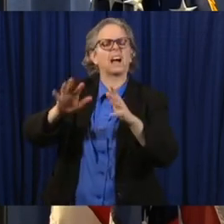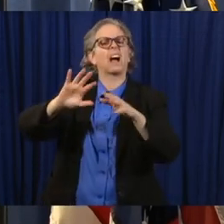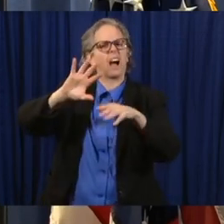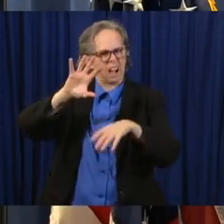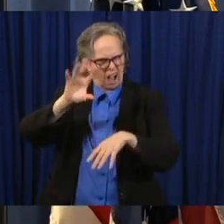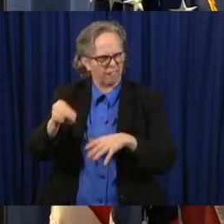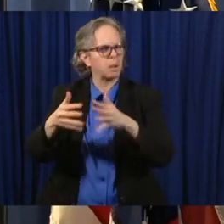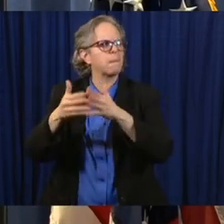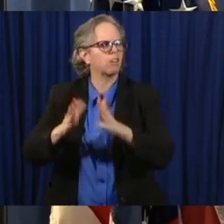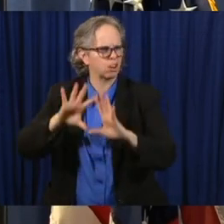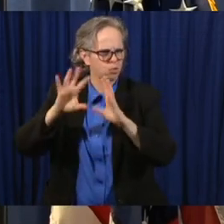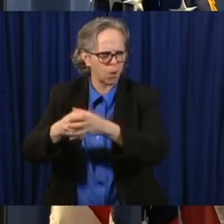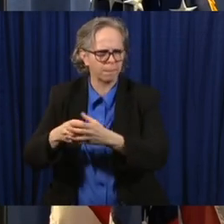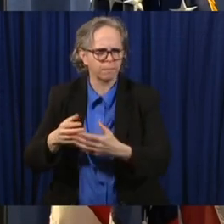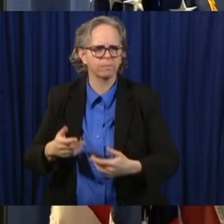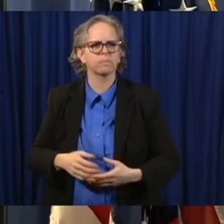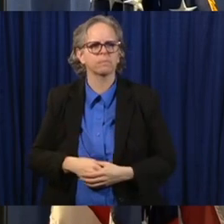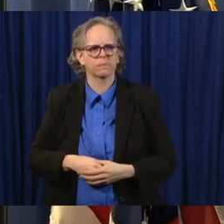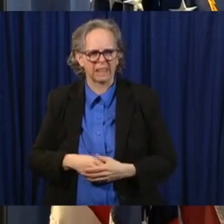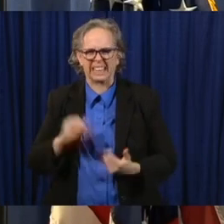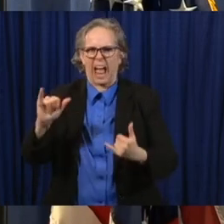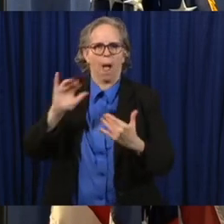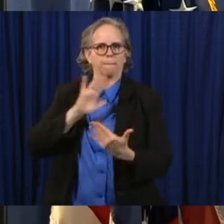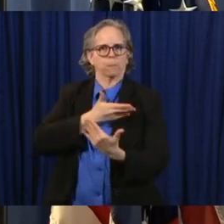examine issues.